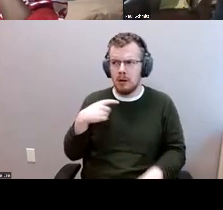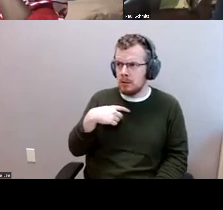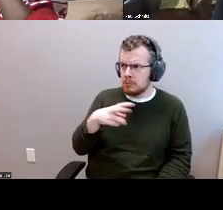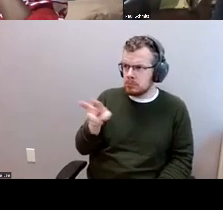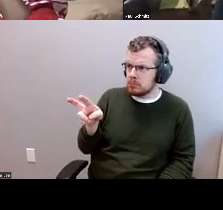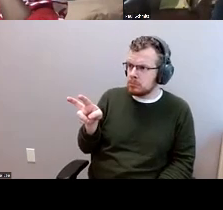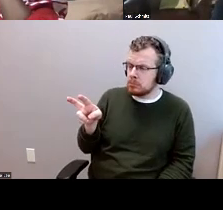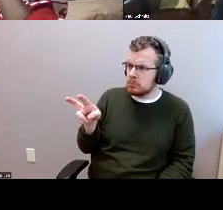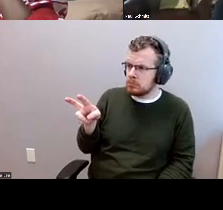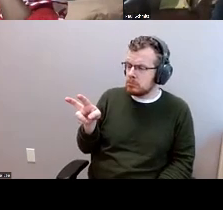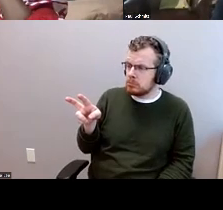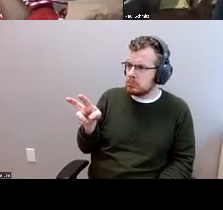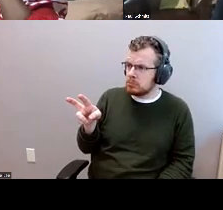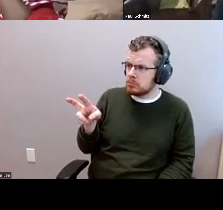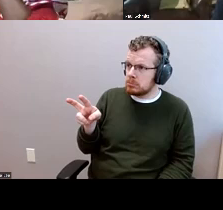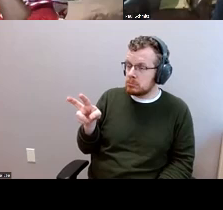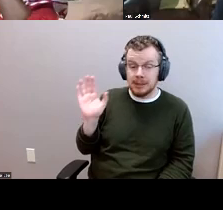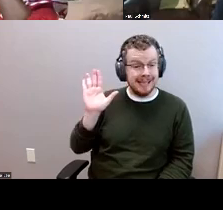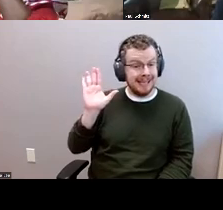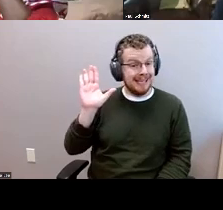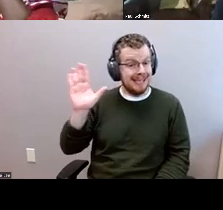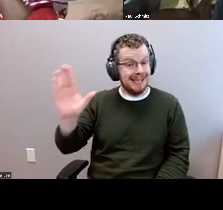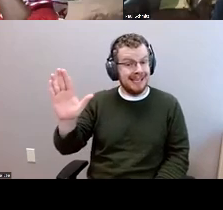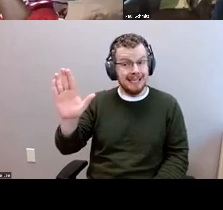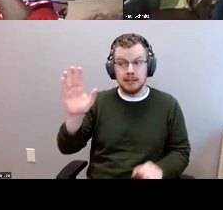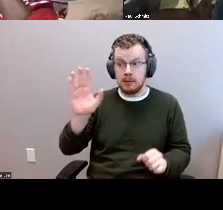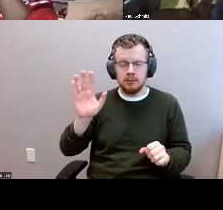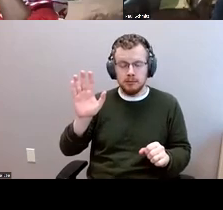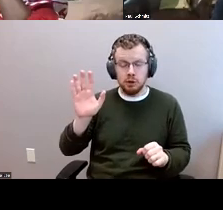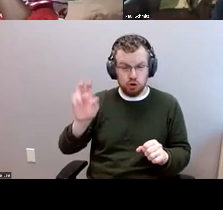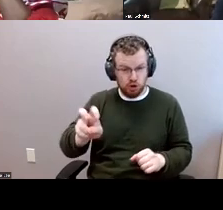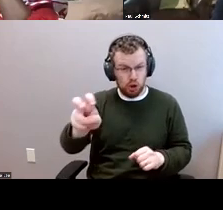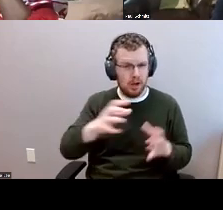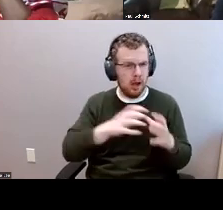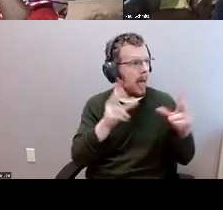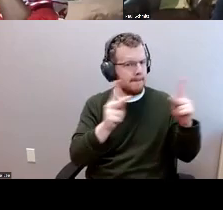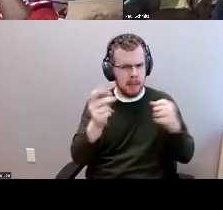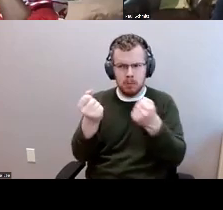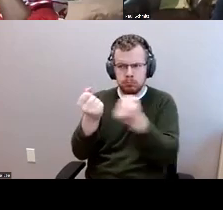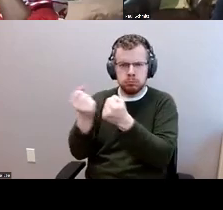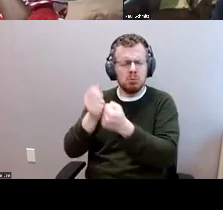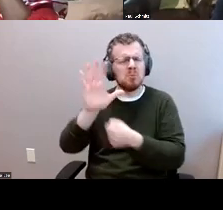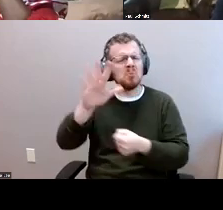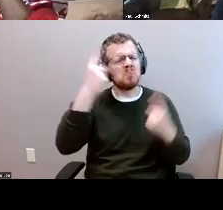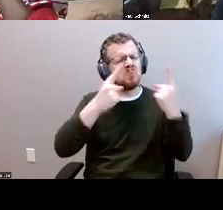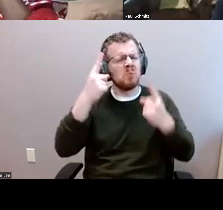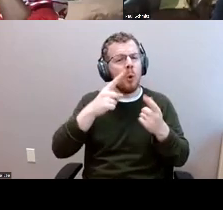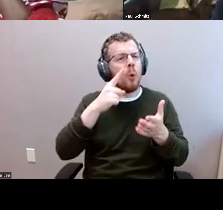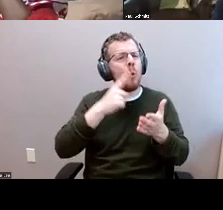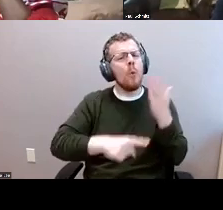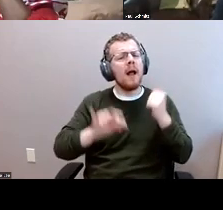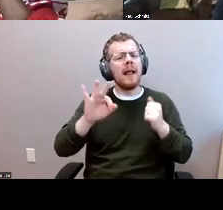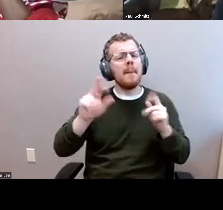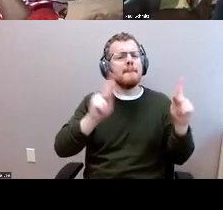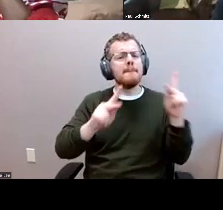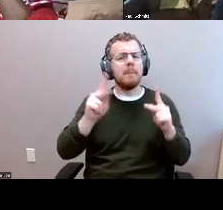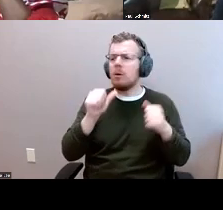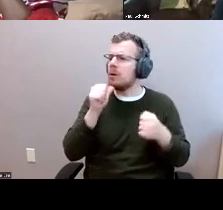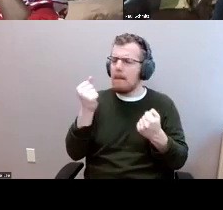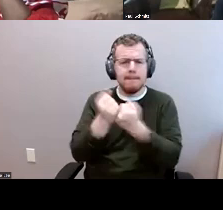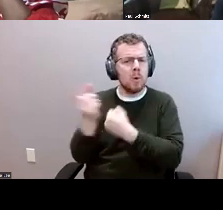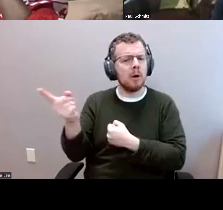And I knew the people that were part of his journey. And I thought, what if they had just attacked him or argued with him or opposed